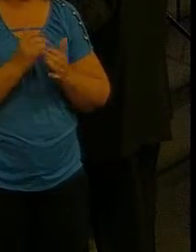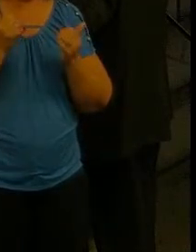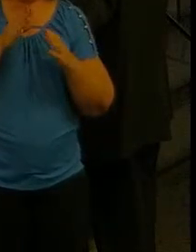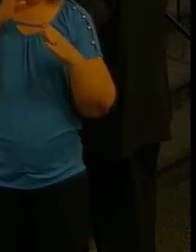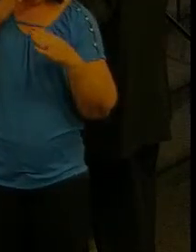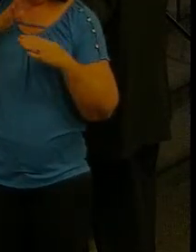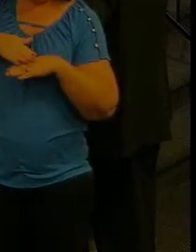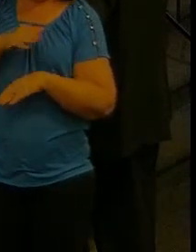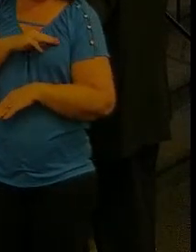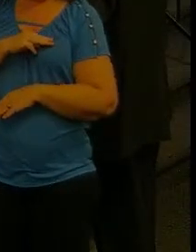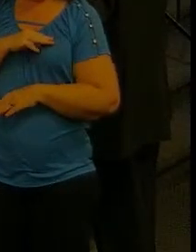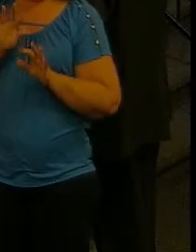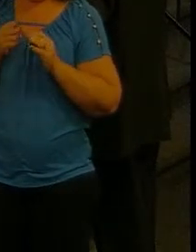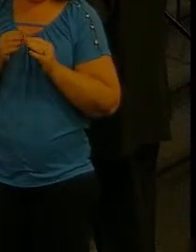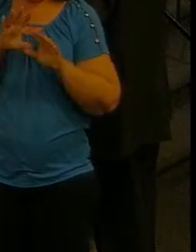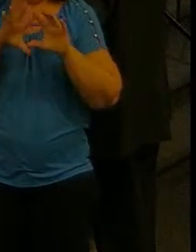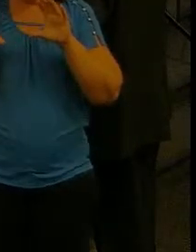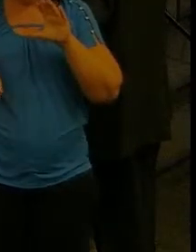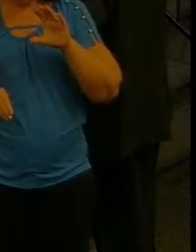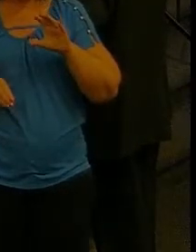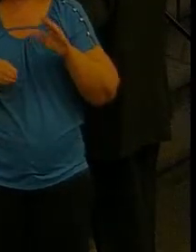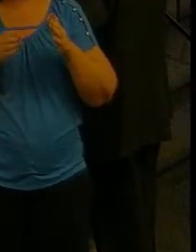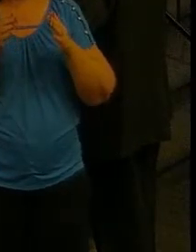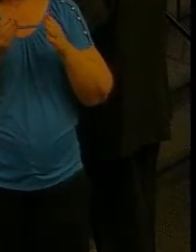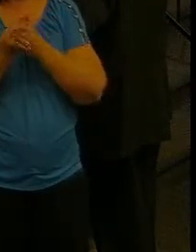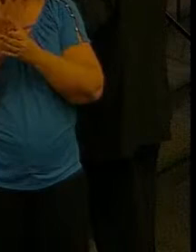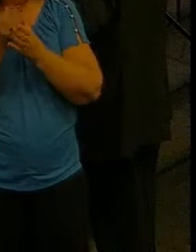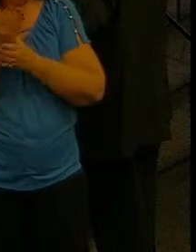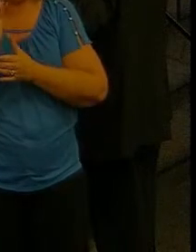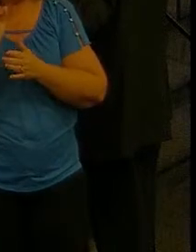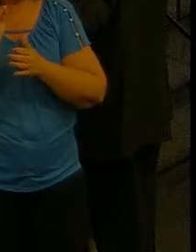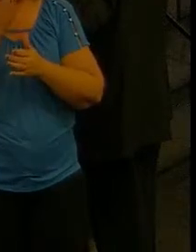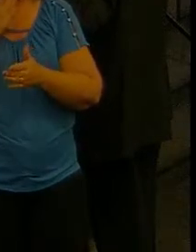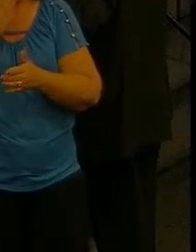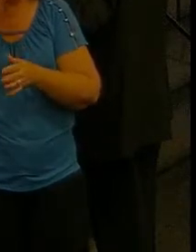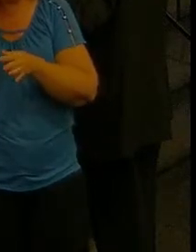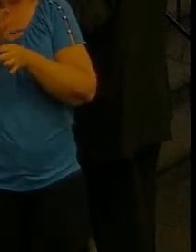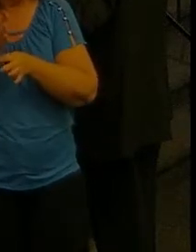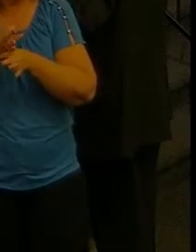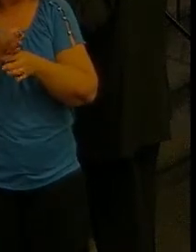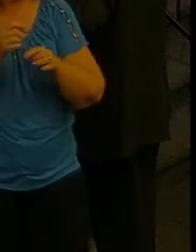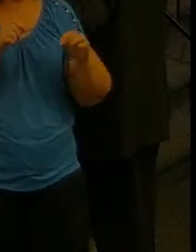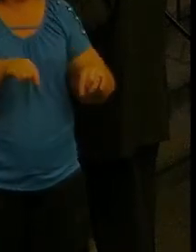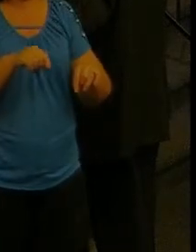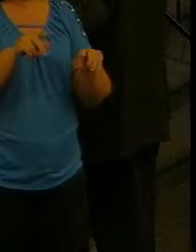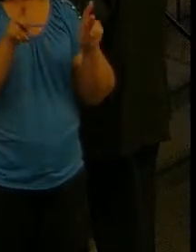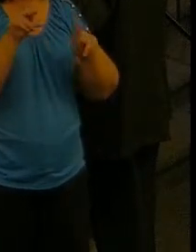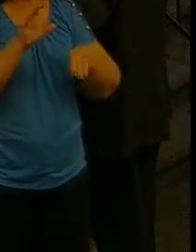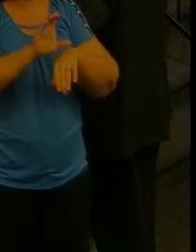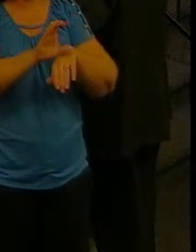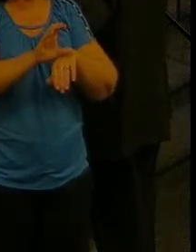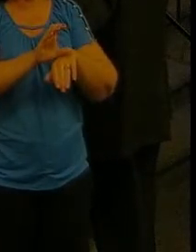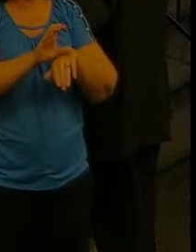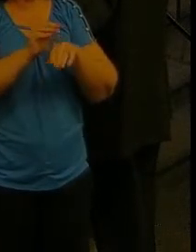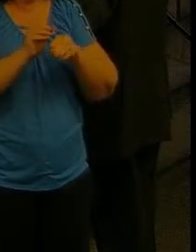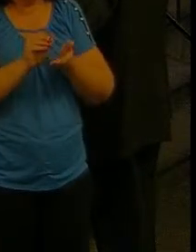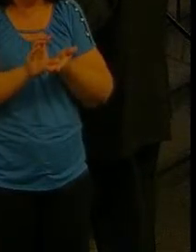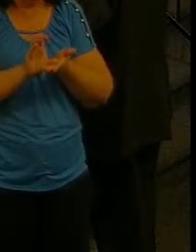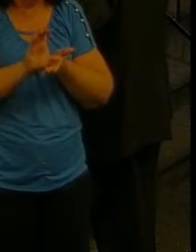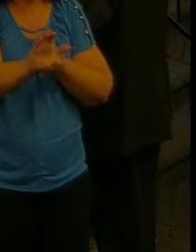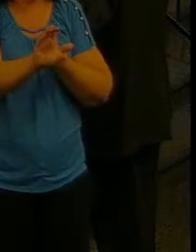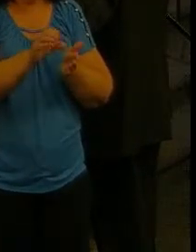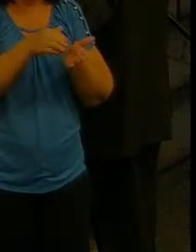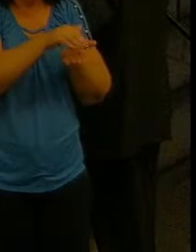of Africa. Continue to give fruit to their ministry. Thank you for the faithfulness of your people here to bring their tithes and offerings so that your kingdom work could be done, beginning